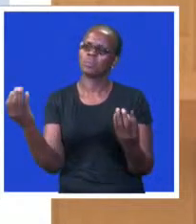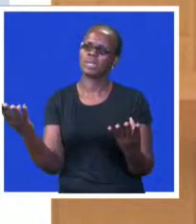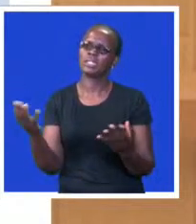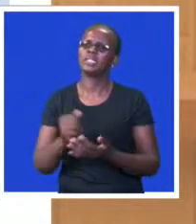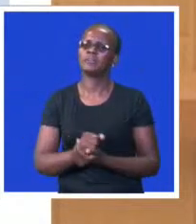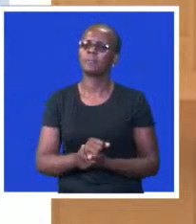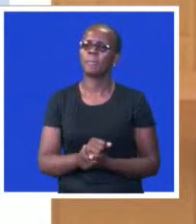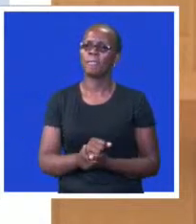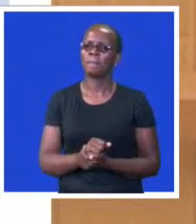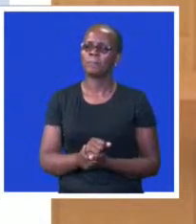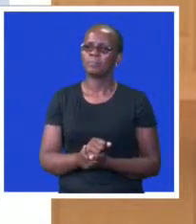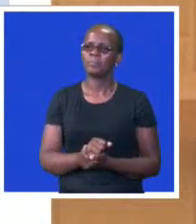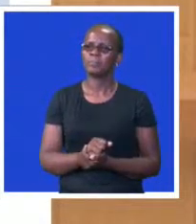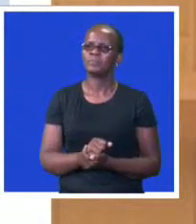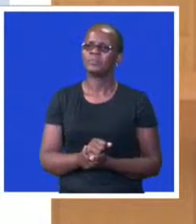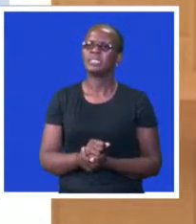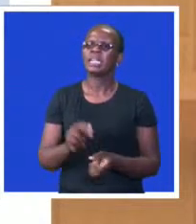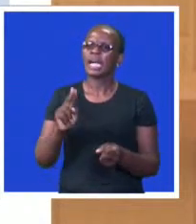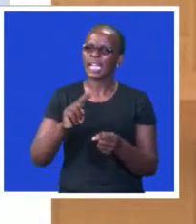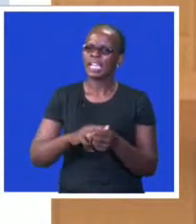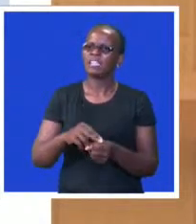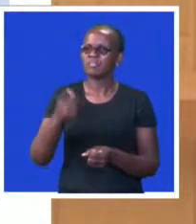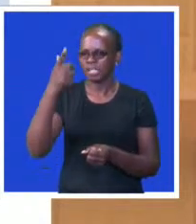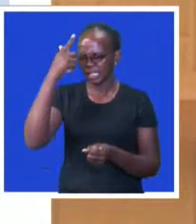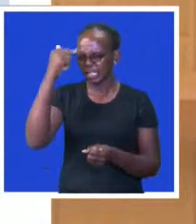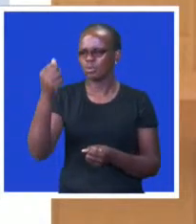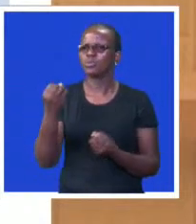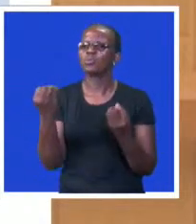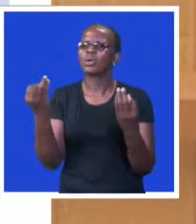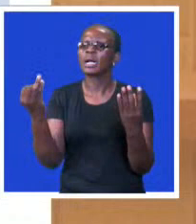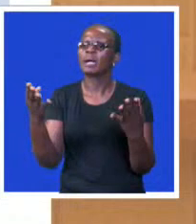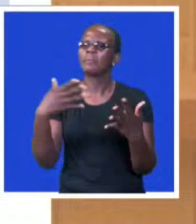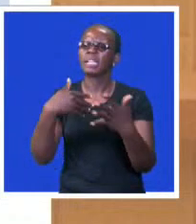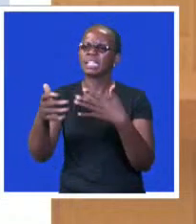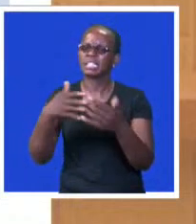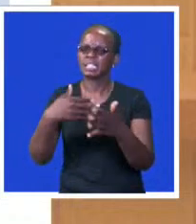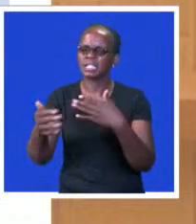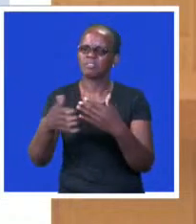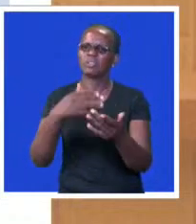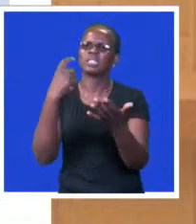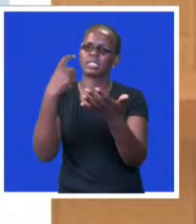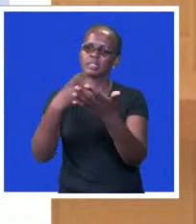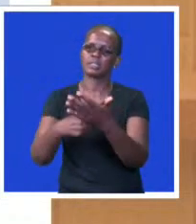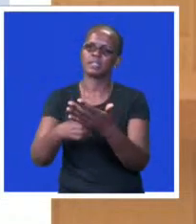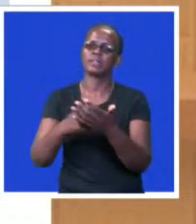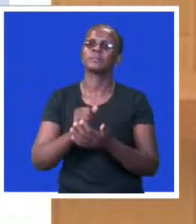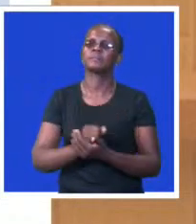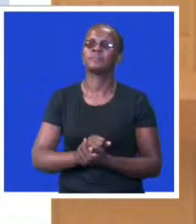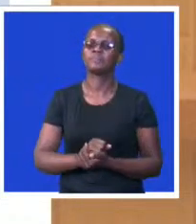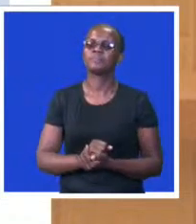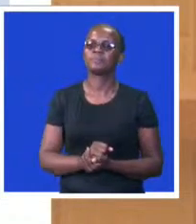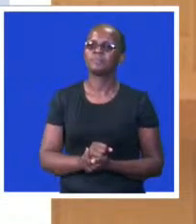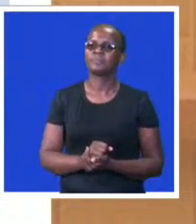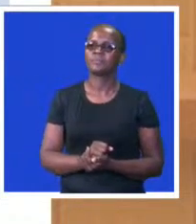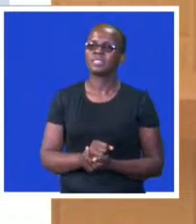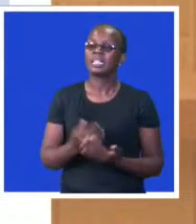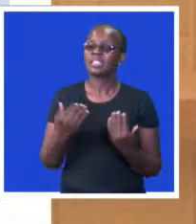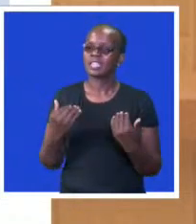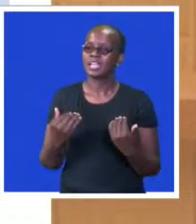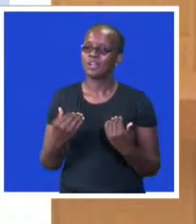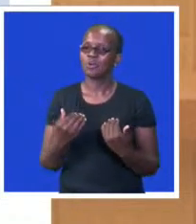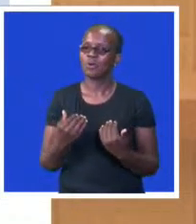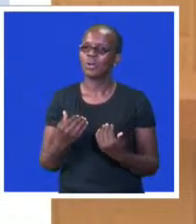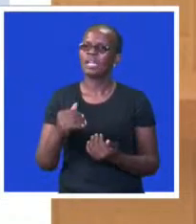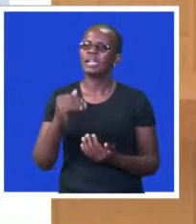the cost of the items, we must know the quantity. How many items are we going to buy? Here we are going to